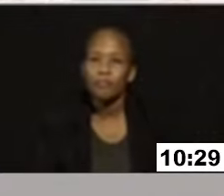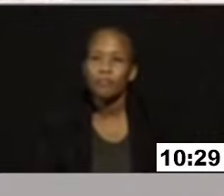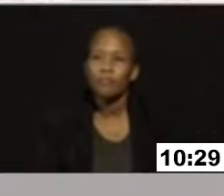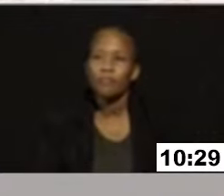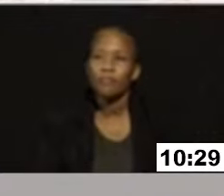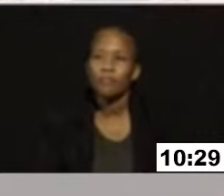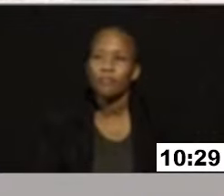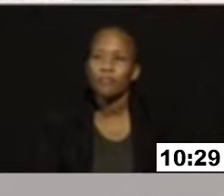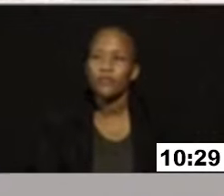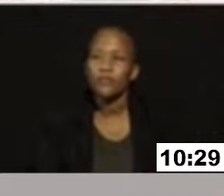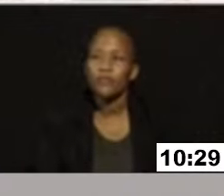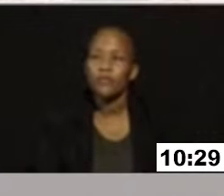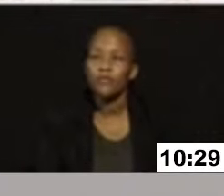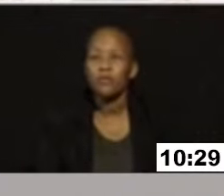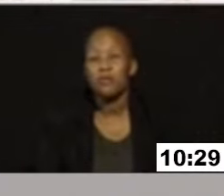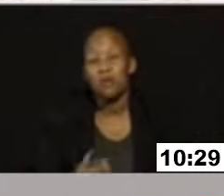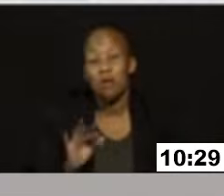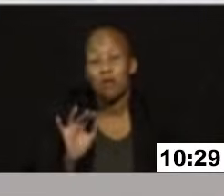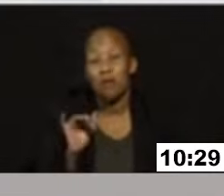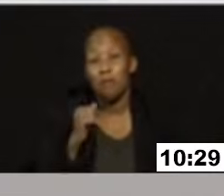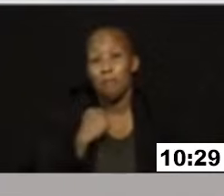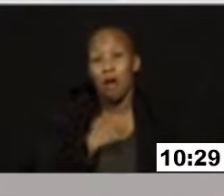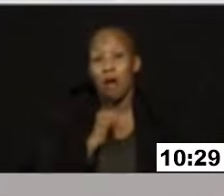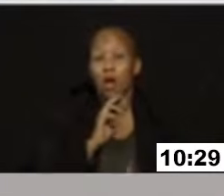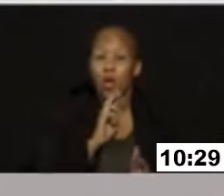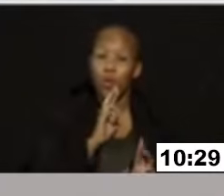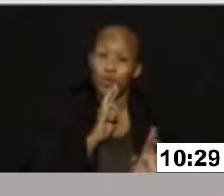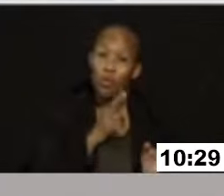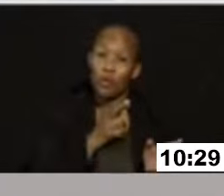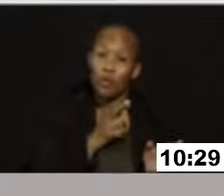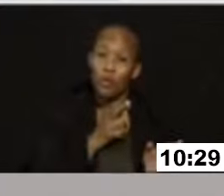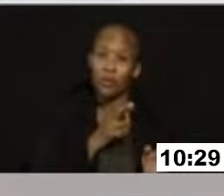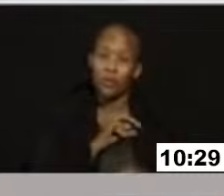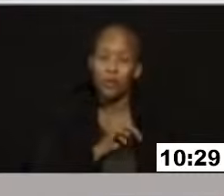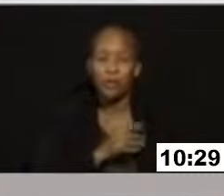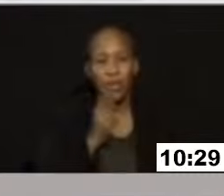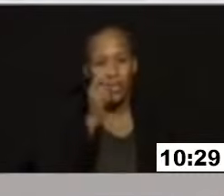Yes. Those would be my response, Yes, Commissioner.